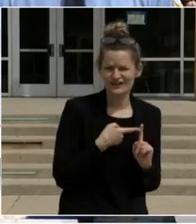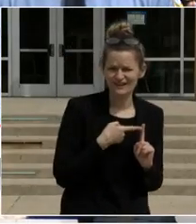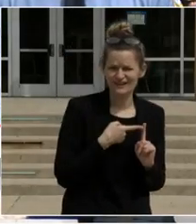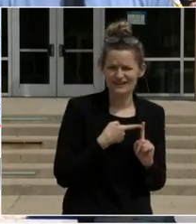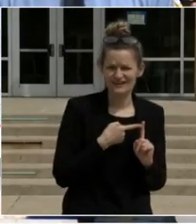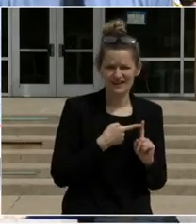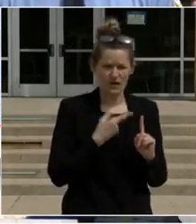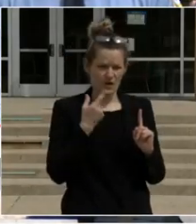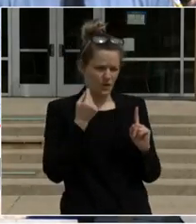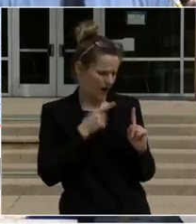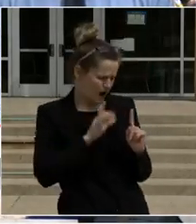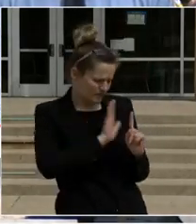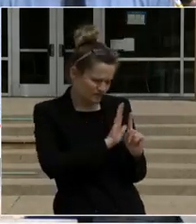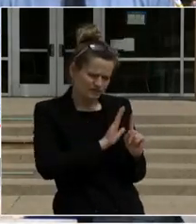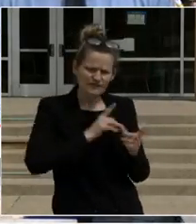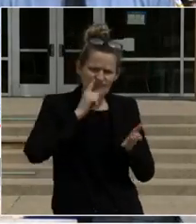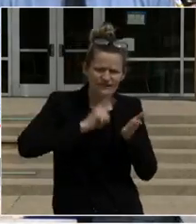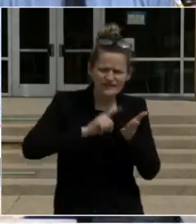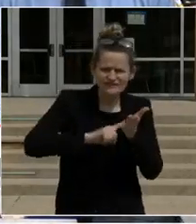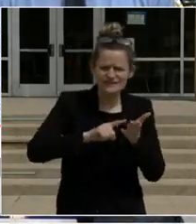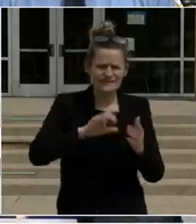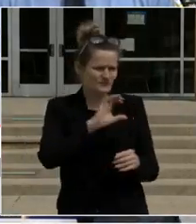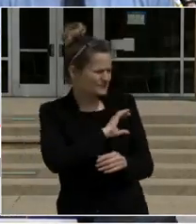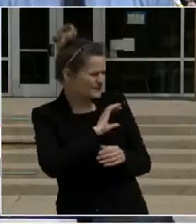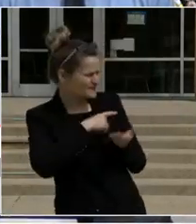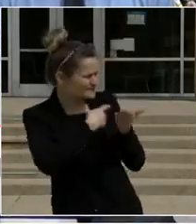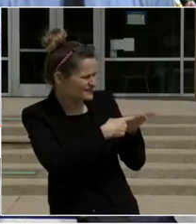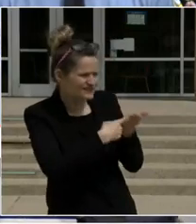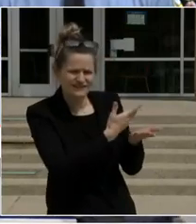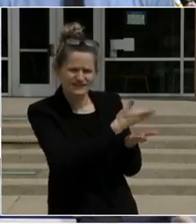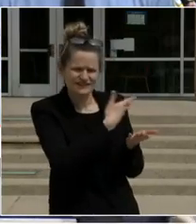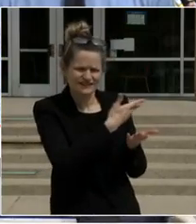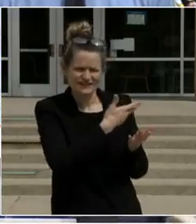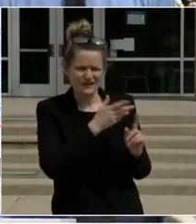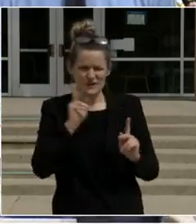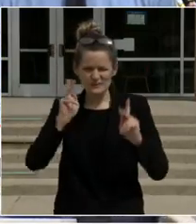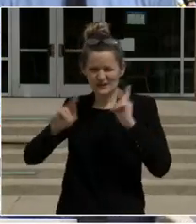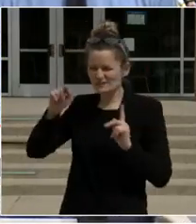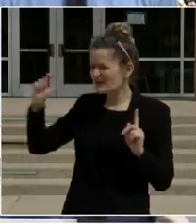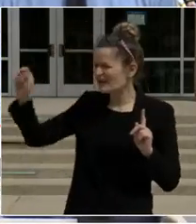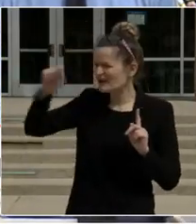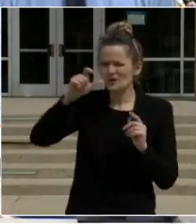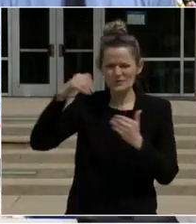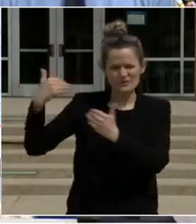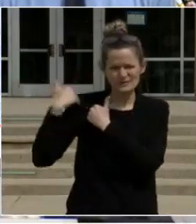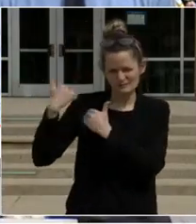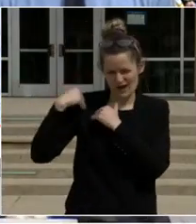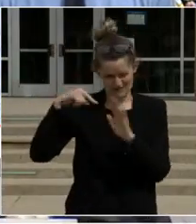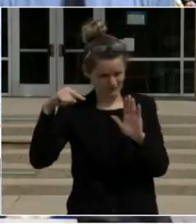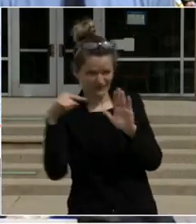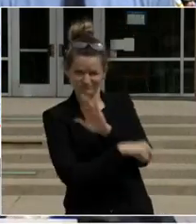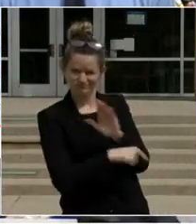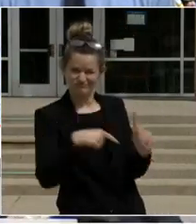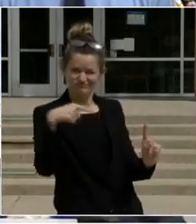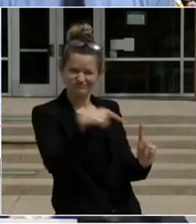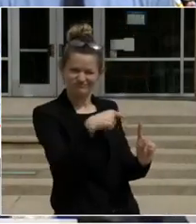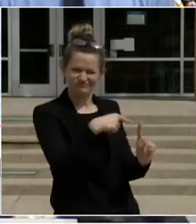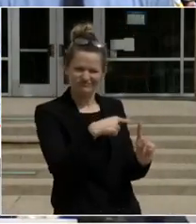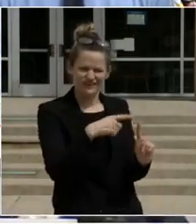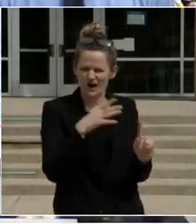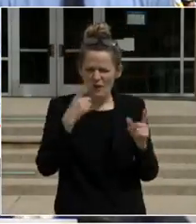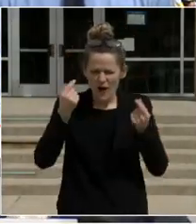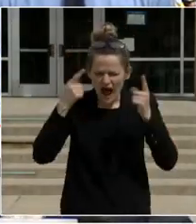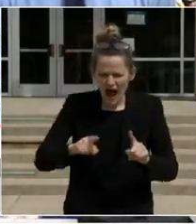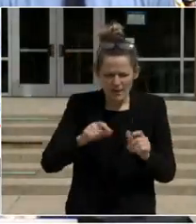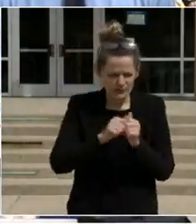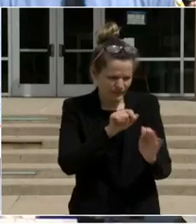and investigators was make sure that the people who were responsible for lawlessness in and around that area at